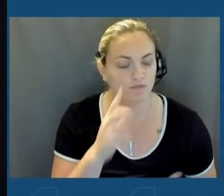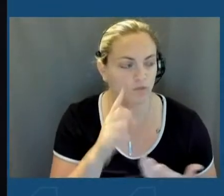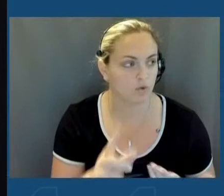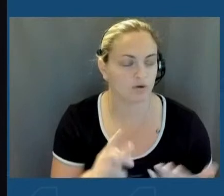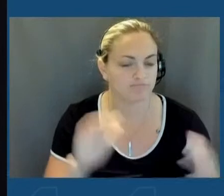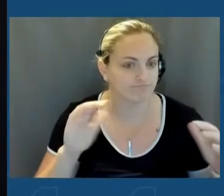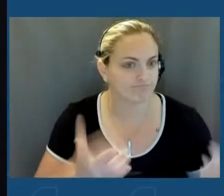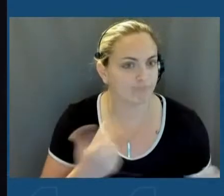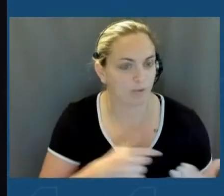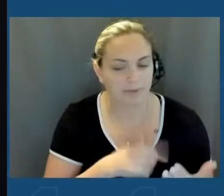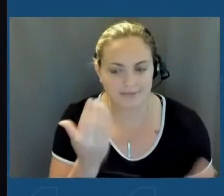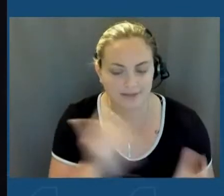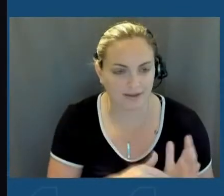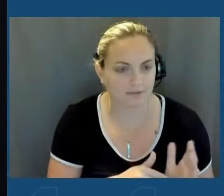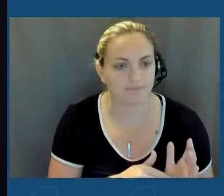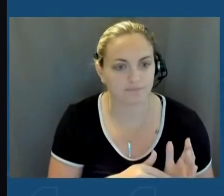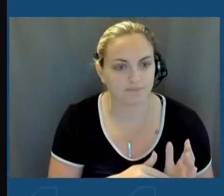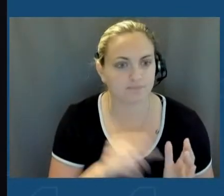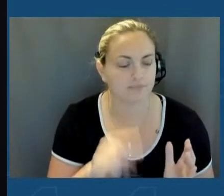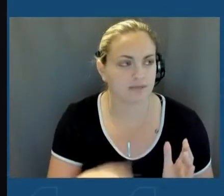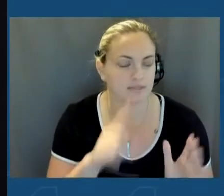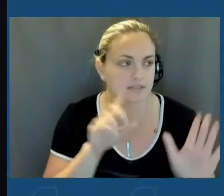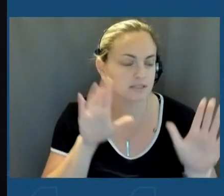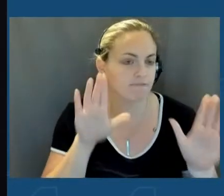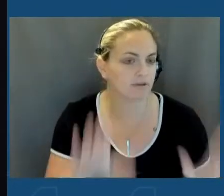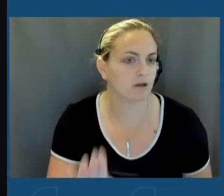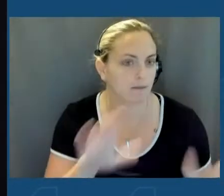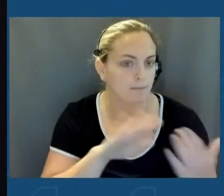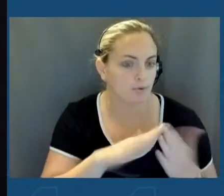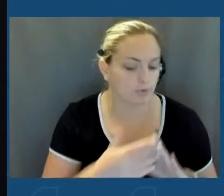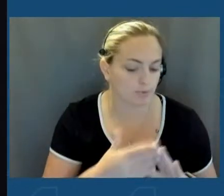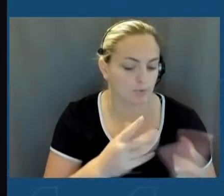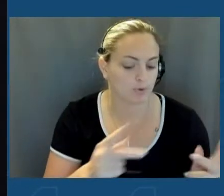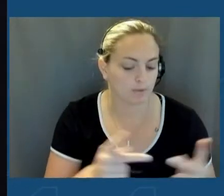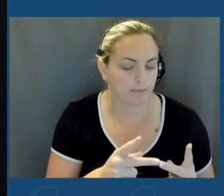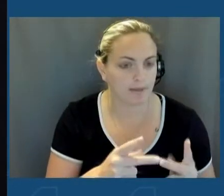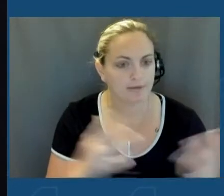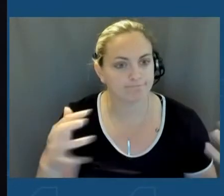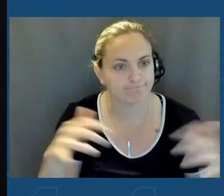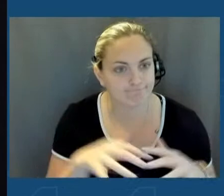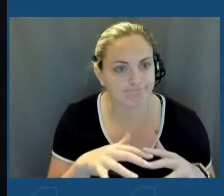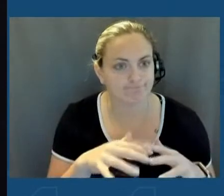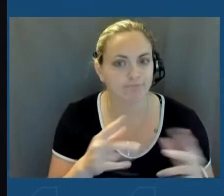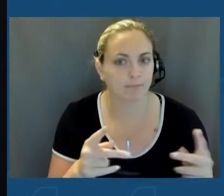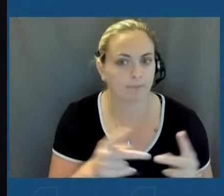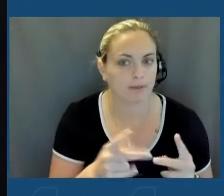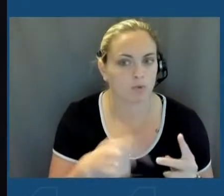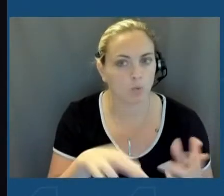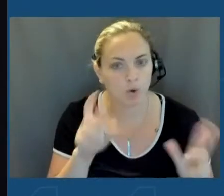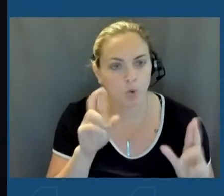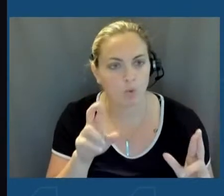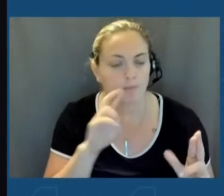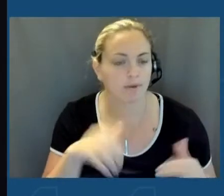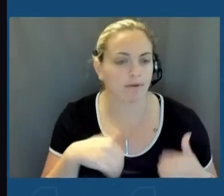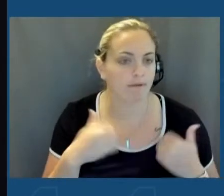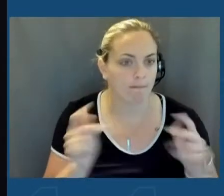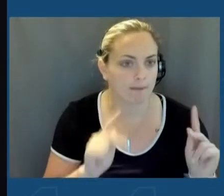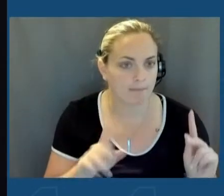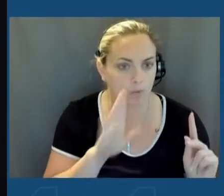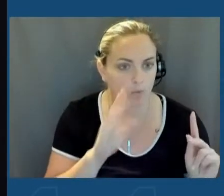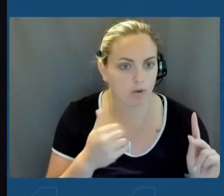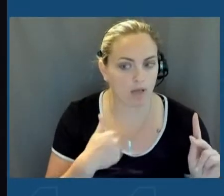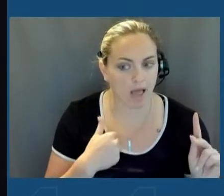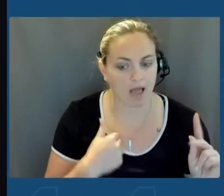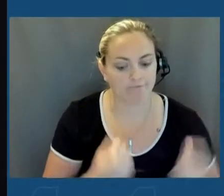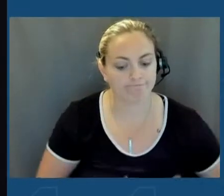welcoming us once again. This is a phenomenal community place of gathering, a place where we hope that young people will have the